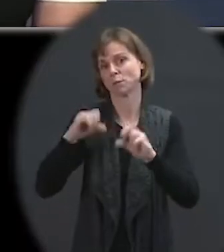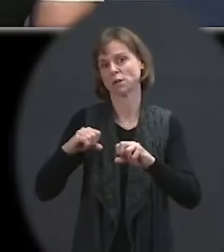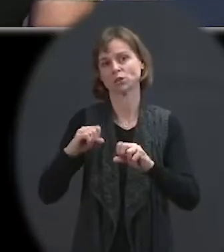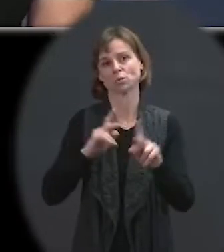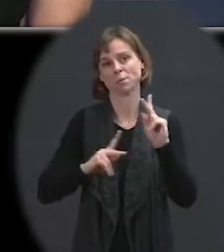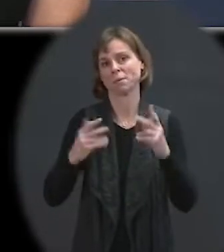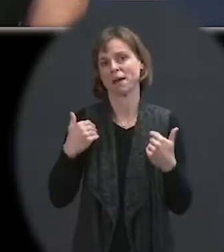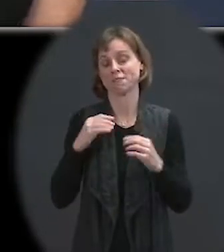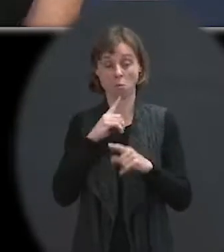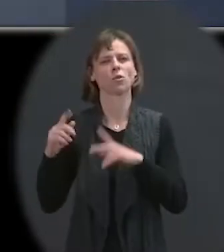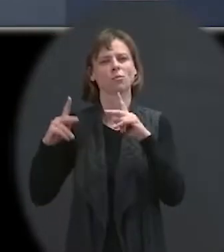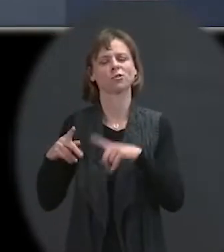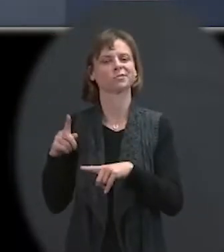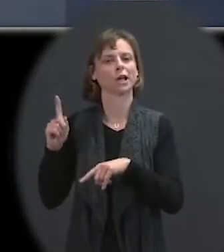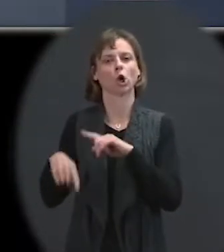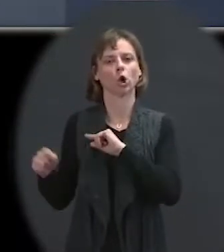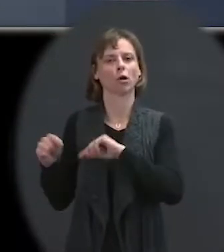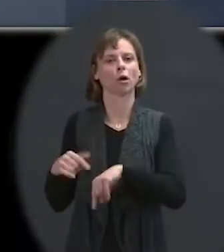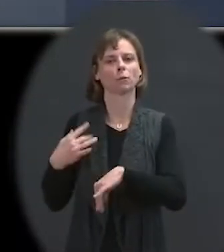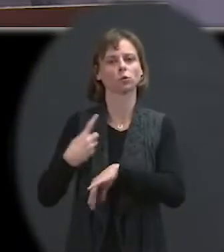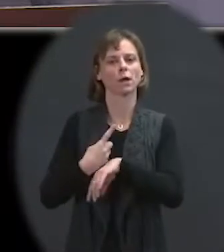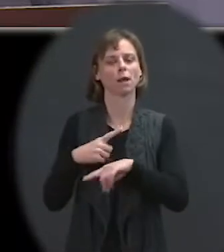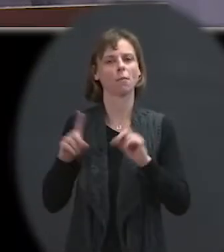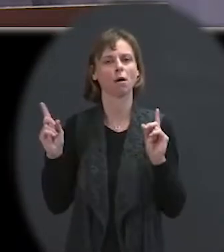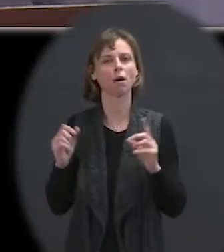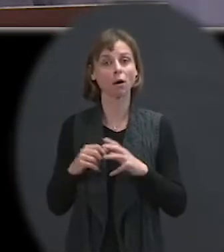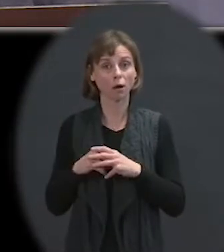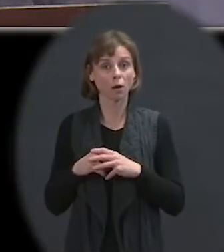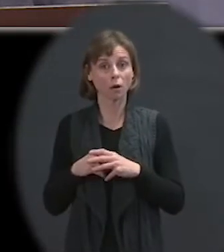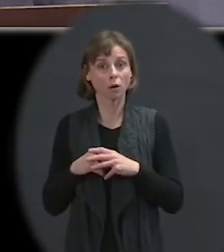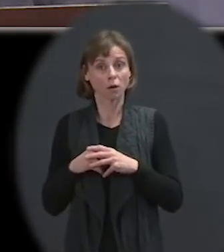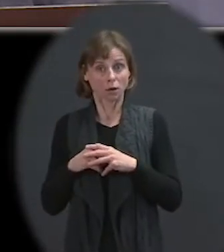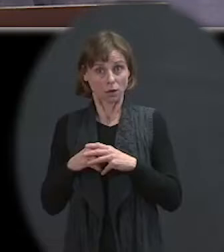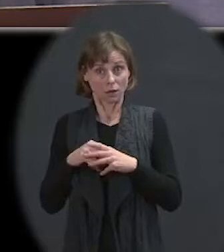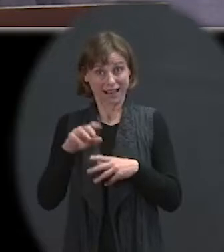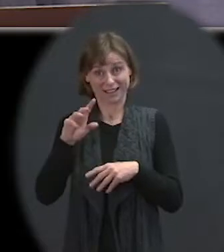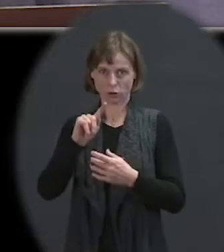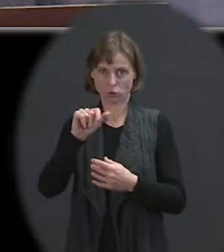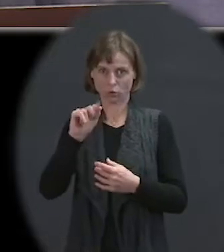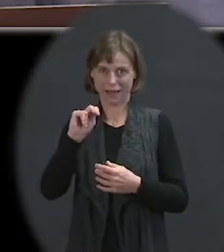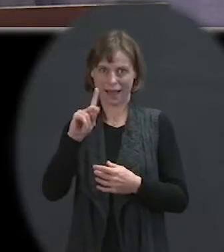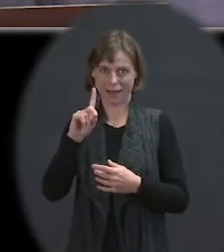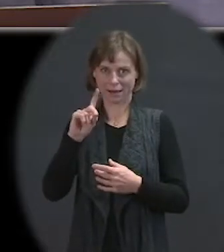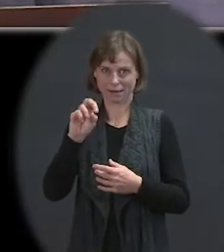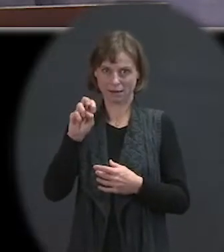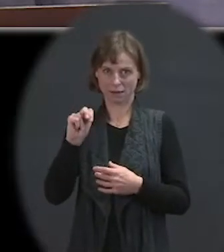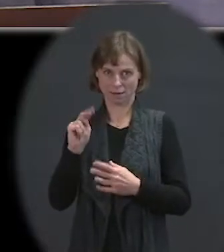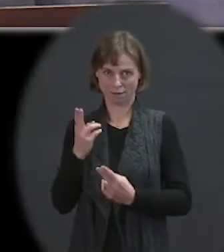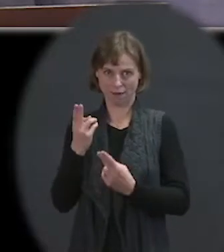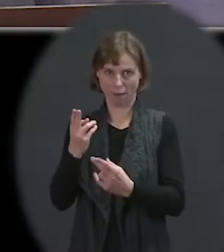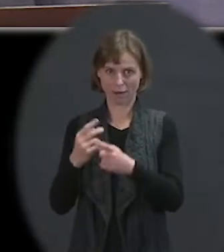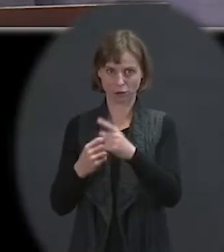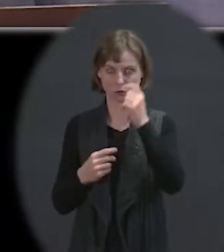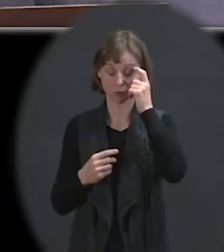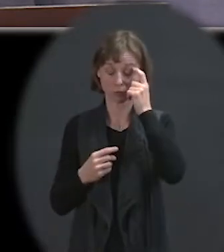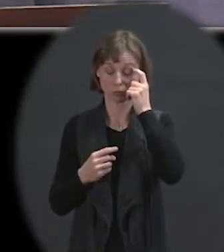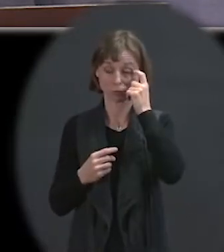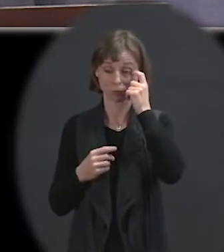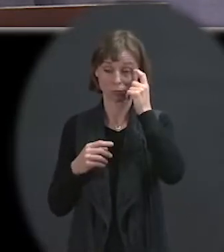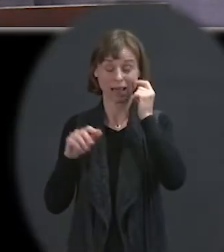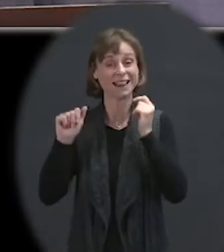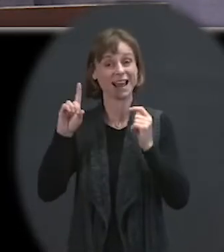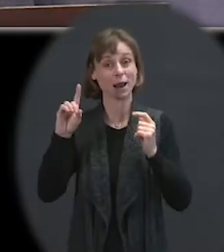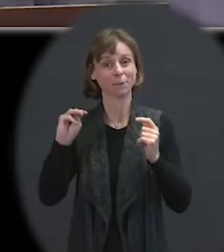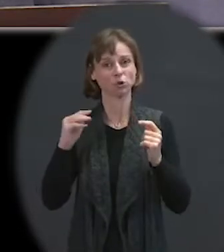But that's an interesting one. I wanted to start with one more on the Neera Tanden nomination. Sure. Does the administration believe there is a double standard